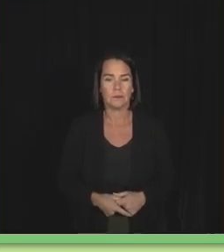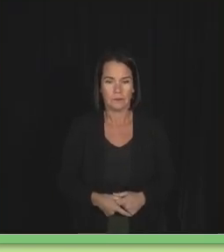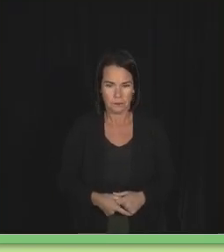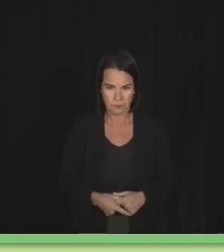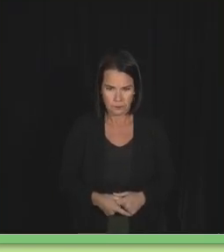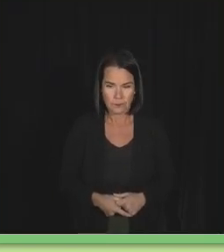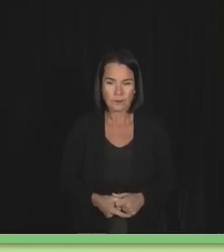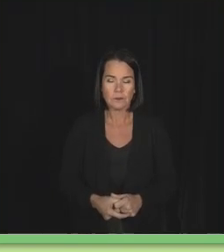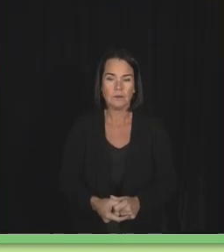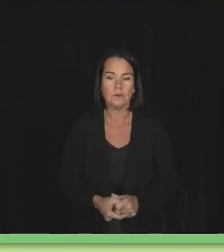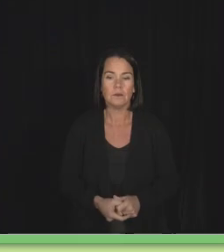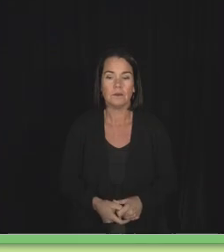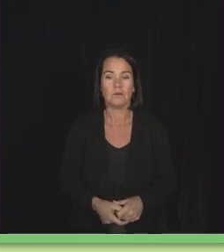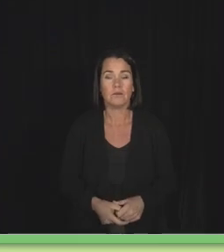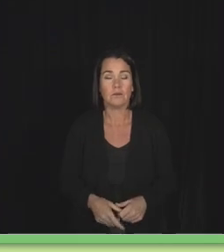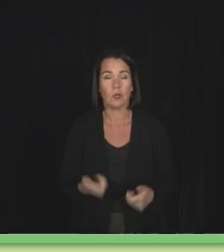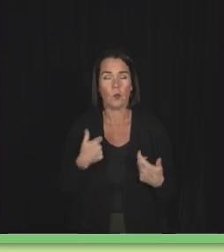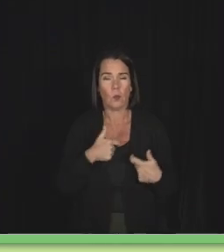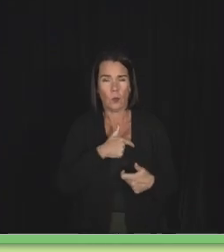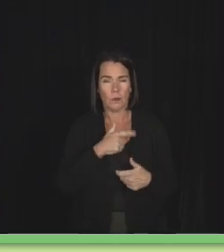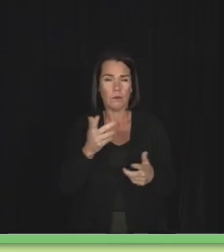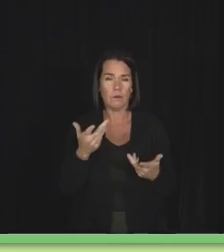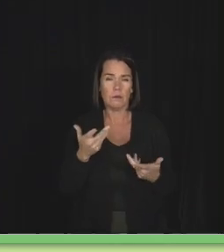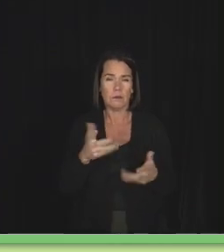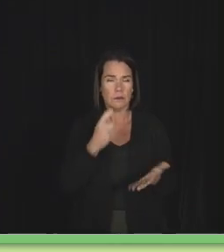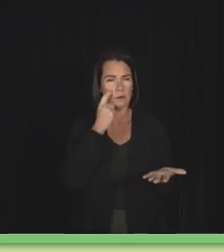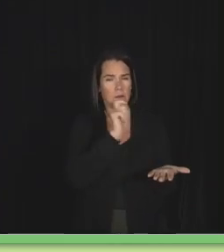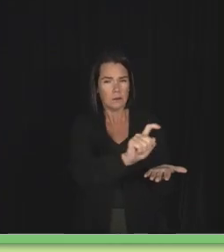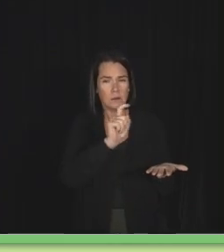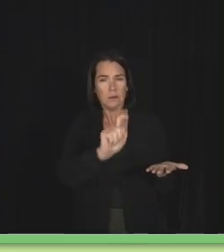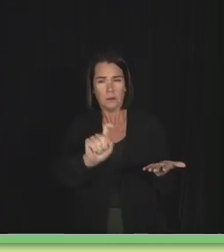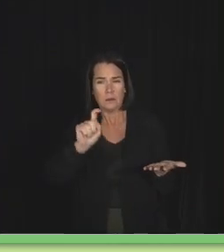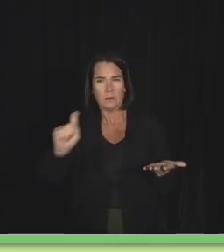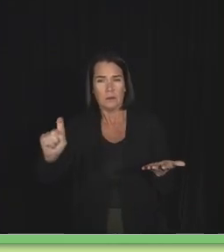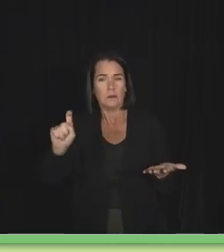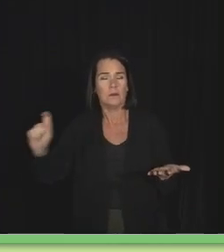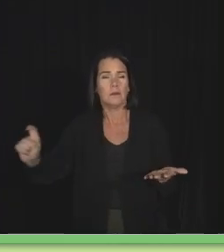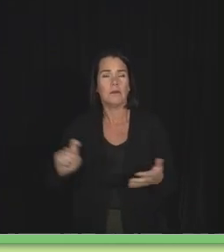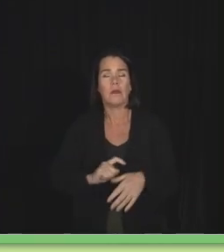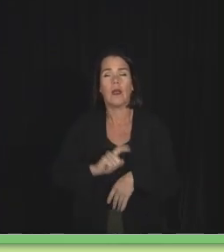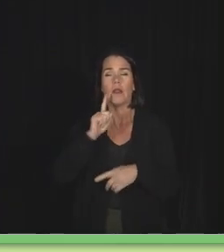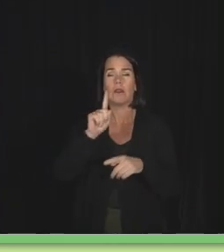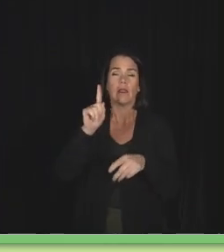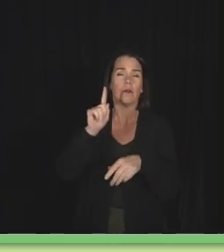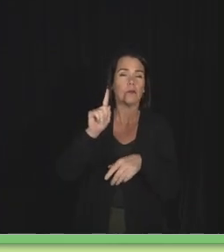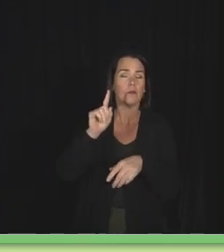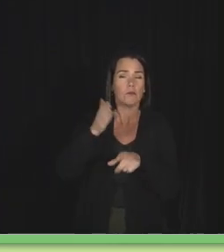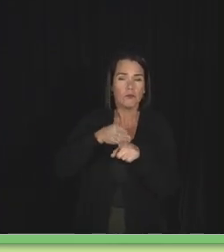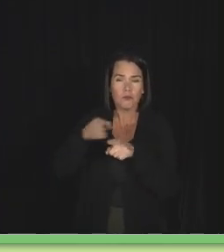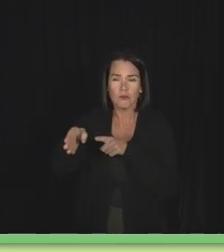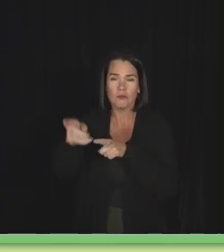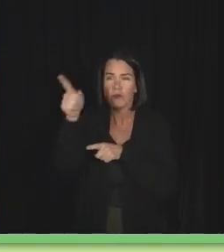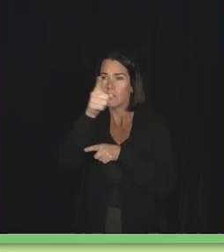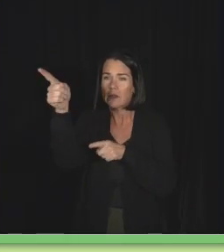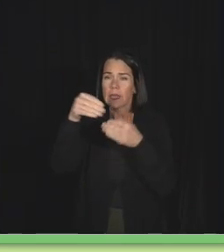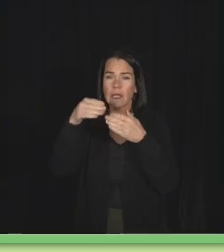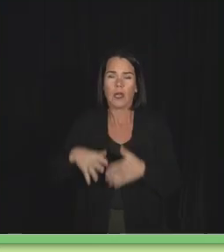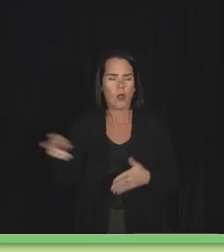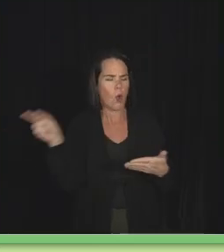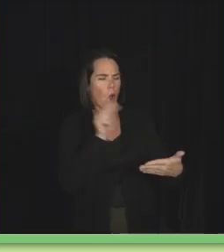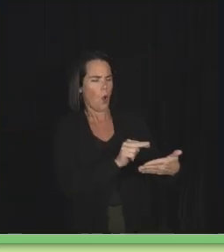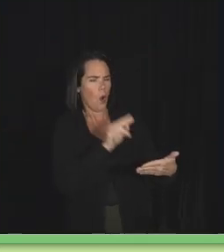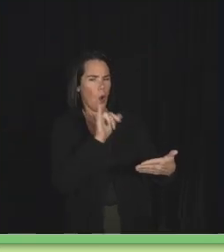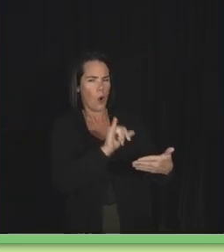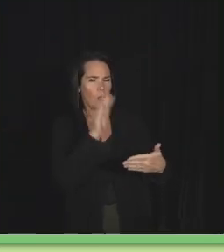We are also seeing a lot of the industry leaders are saying that they see the future of this